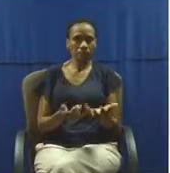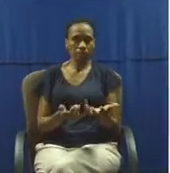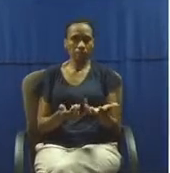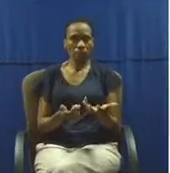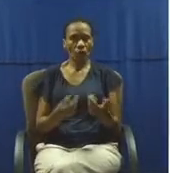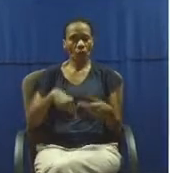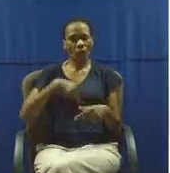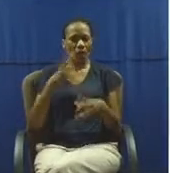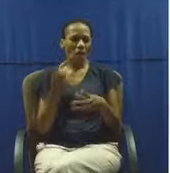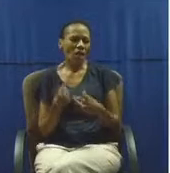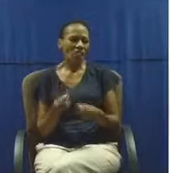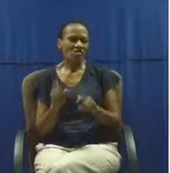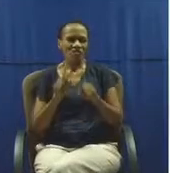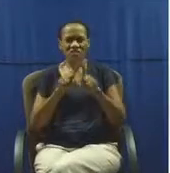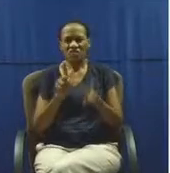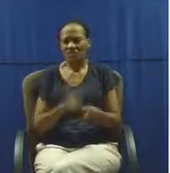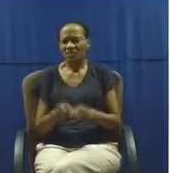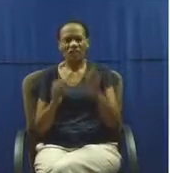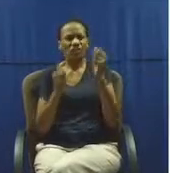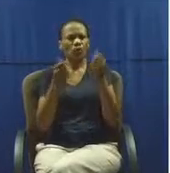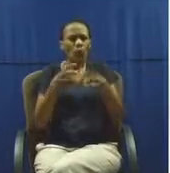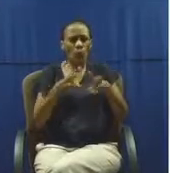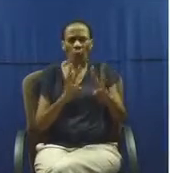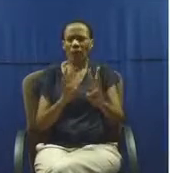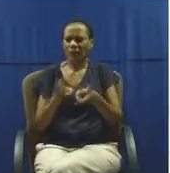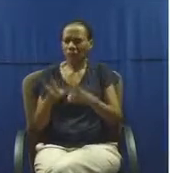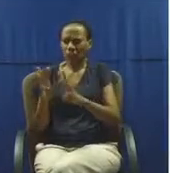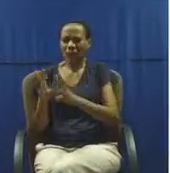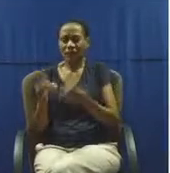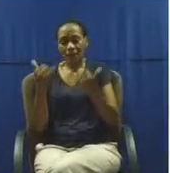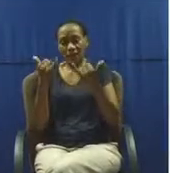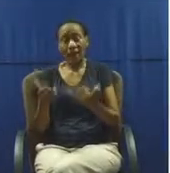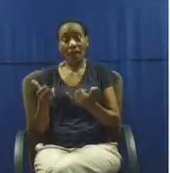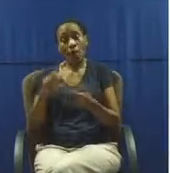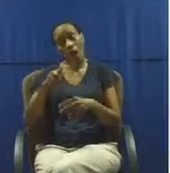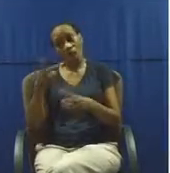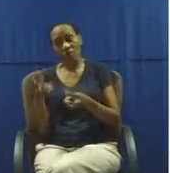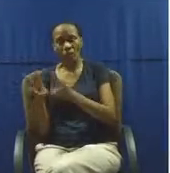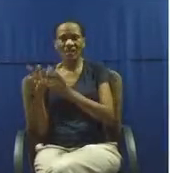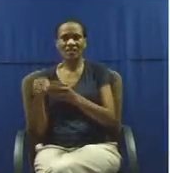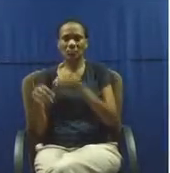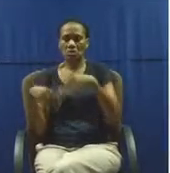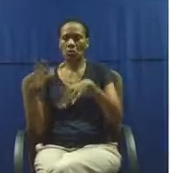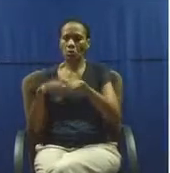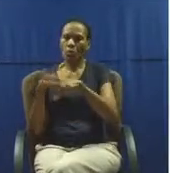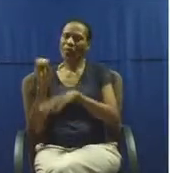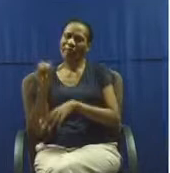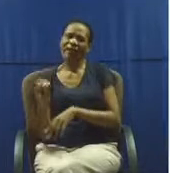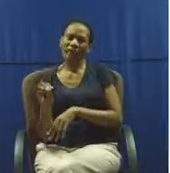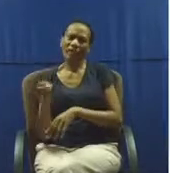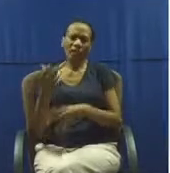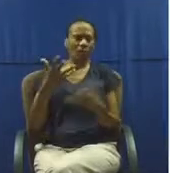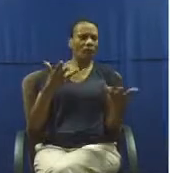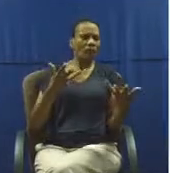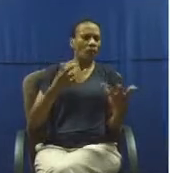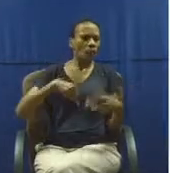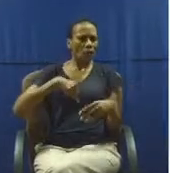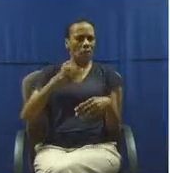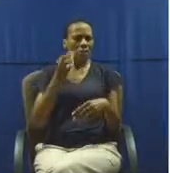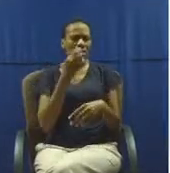various windows that we've put in place, and we're going to another bid window, we have allowed up